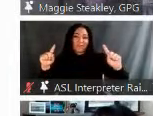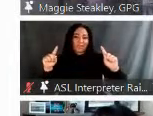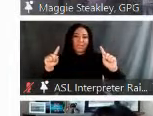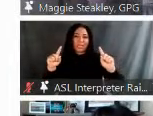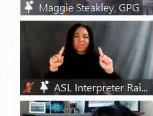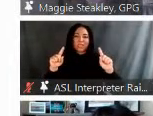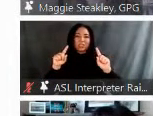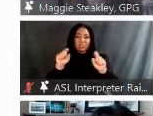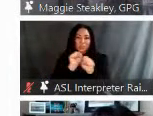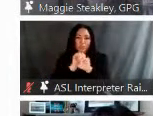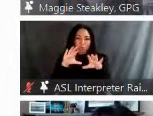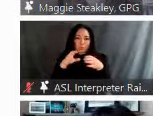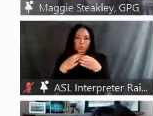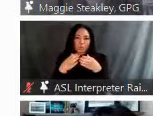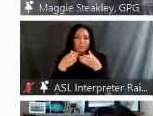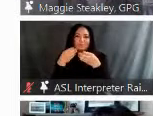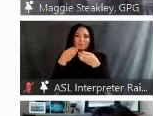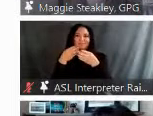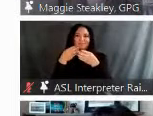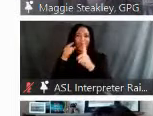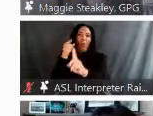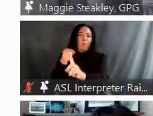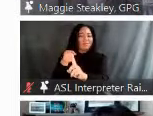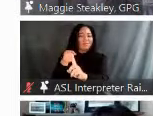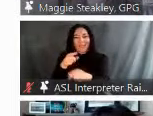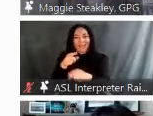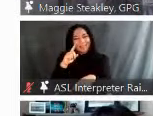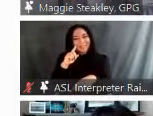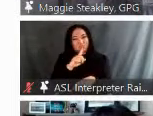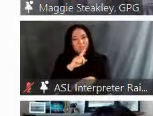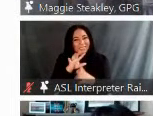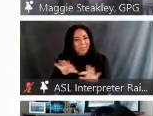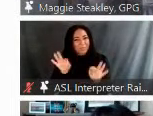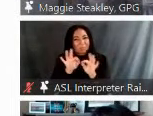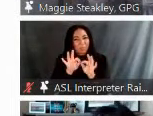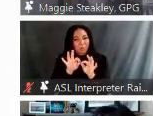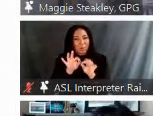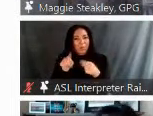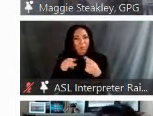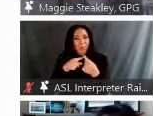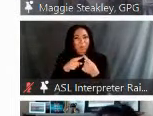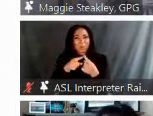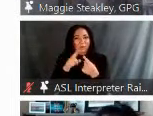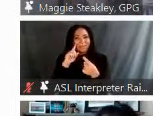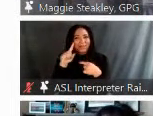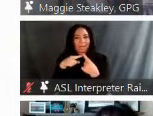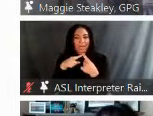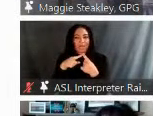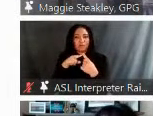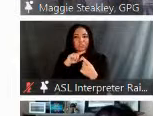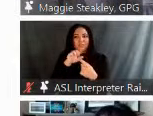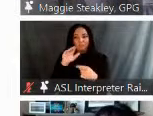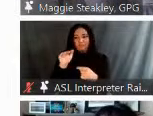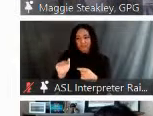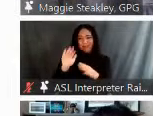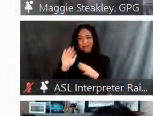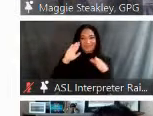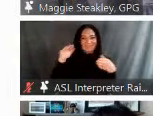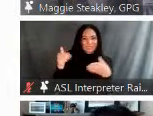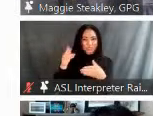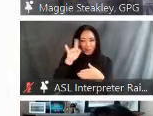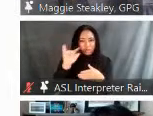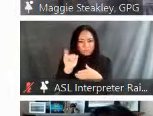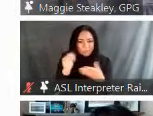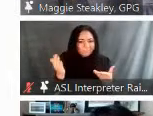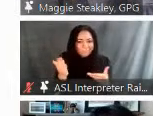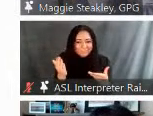group scope, I think it's super important that when we're talking about what being child-centered would look like in terms of